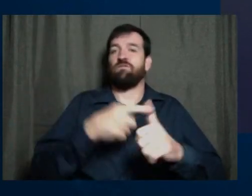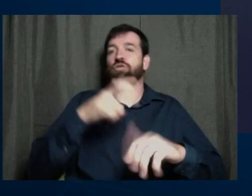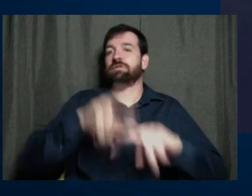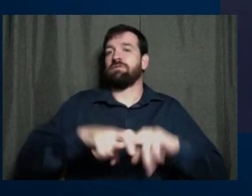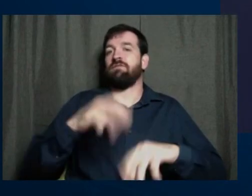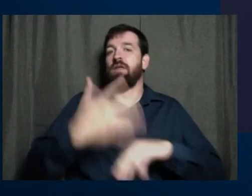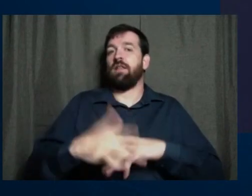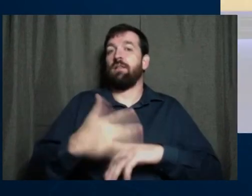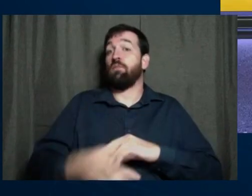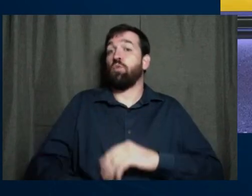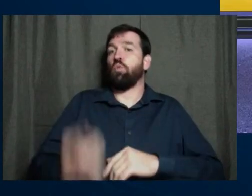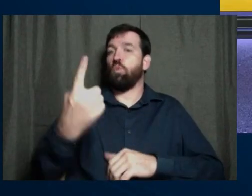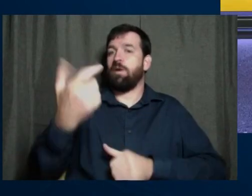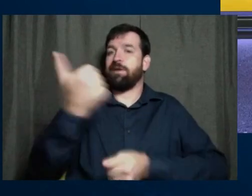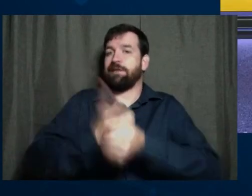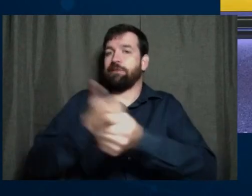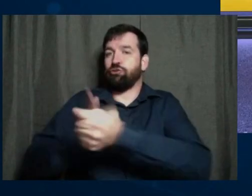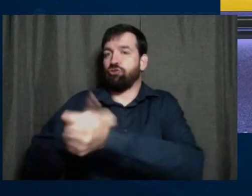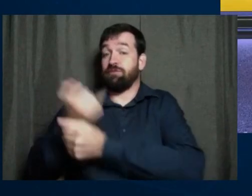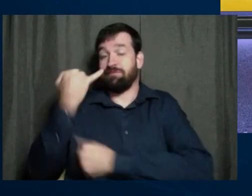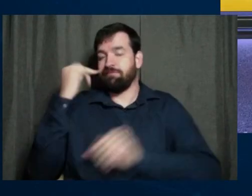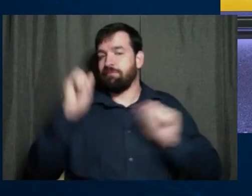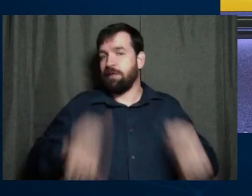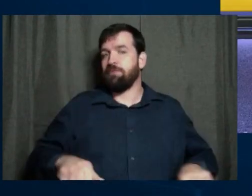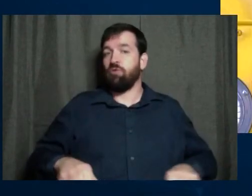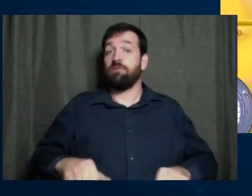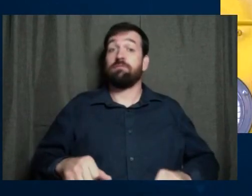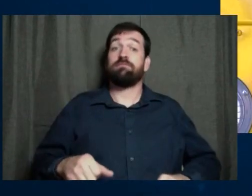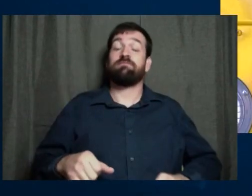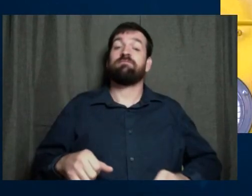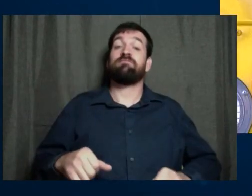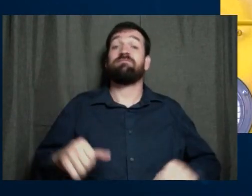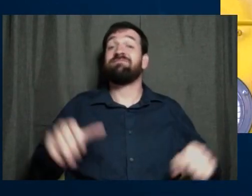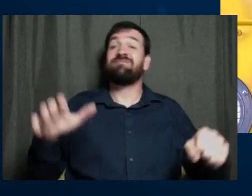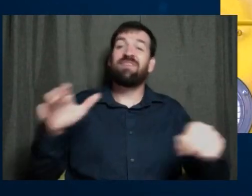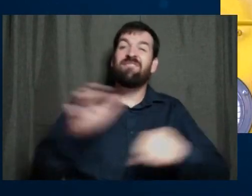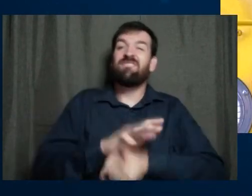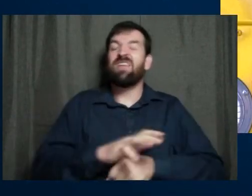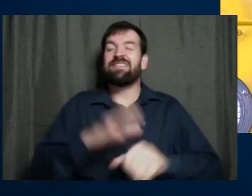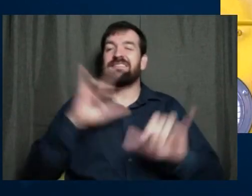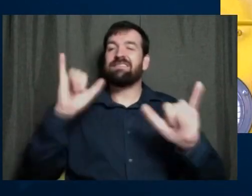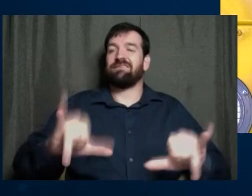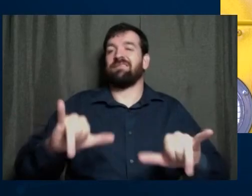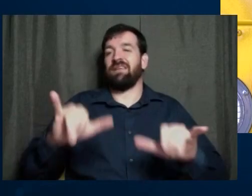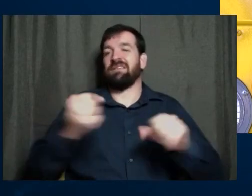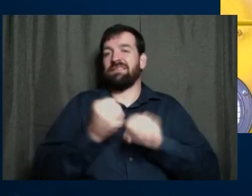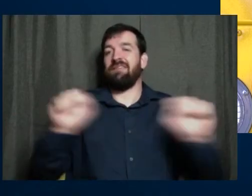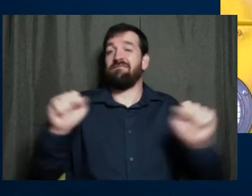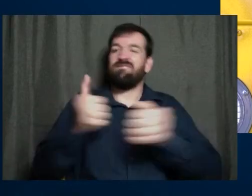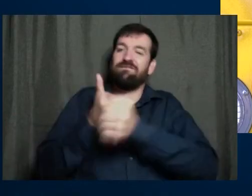seat, if possible. Sunny says, be cool at school, stay safe, and follow the rules.